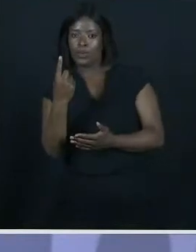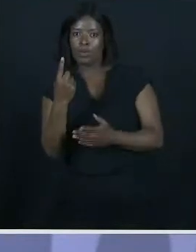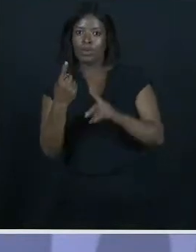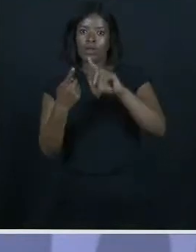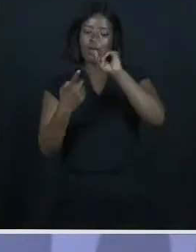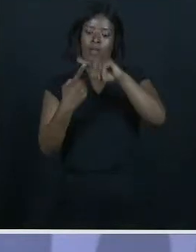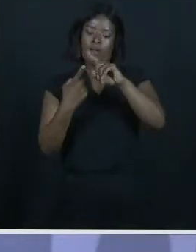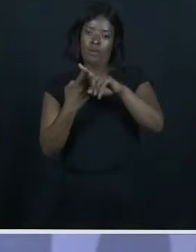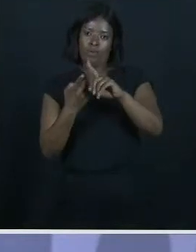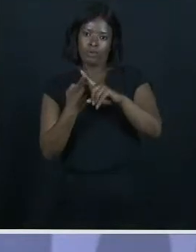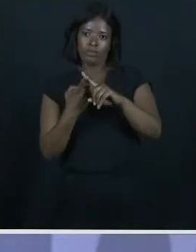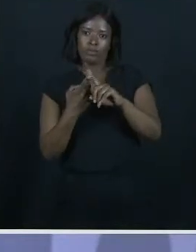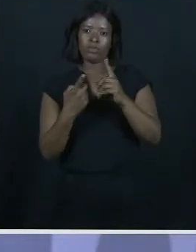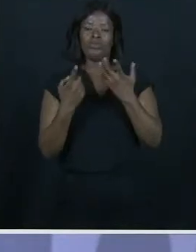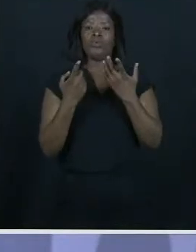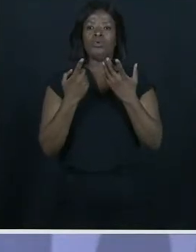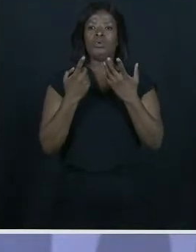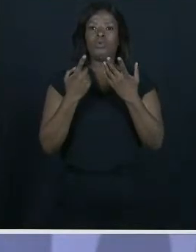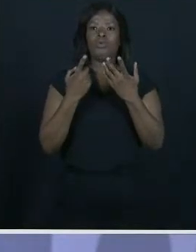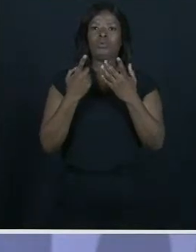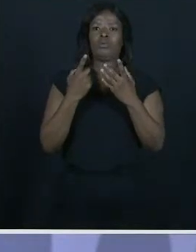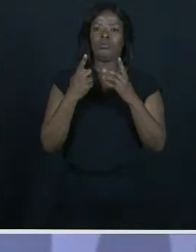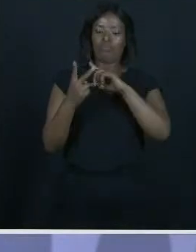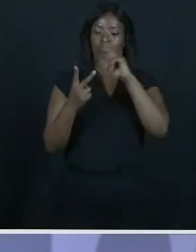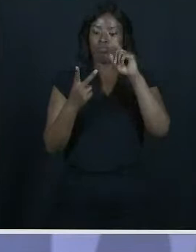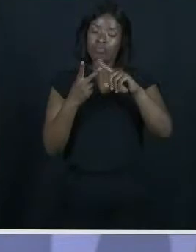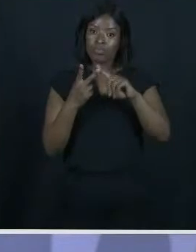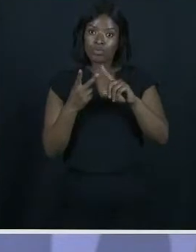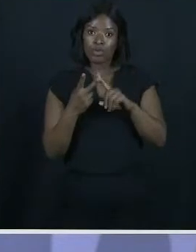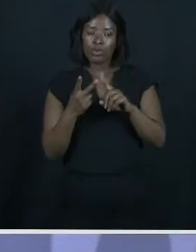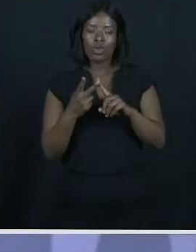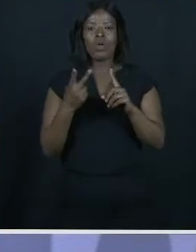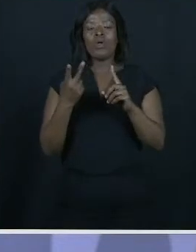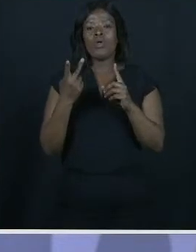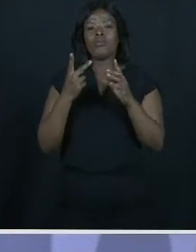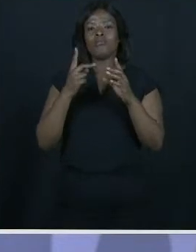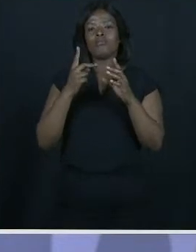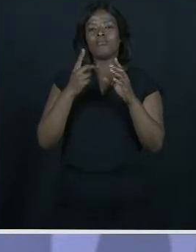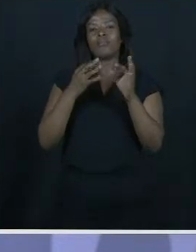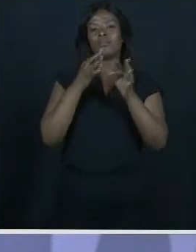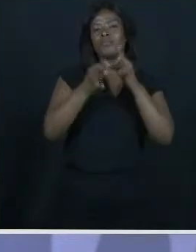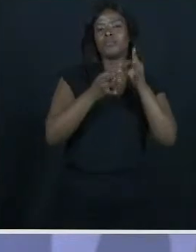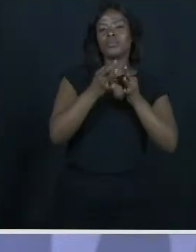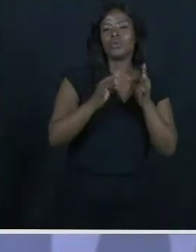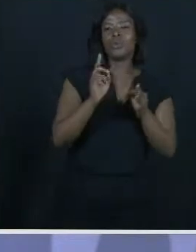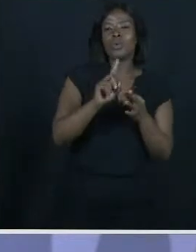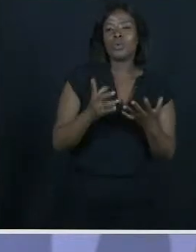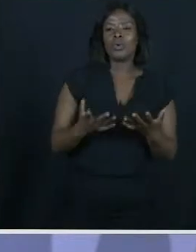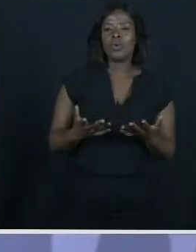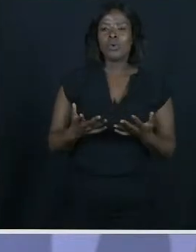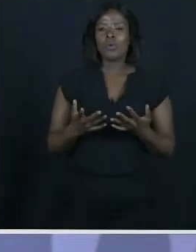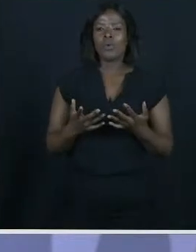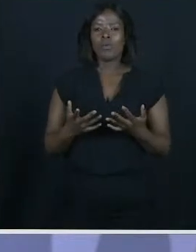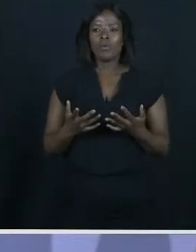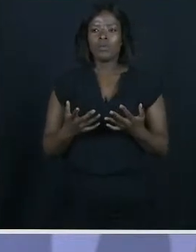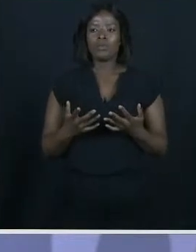talked about that. Pillar 2 is the pillar that deals with